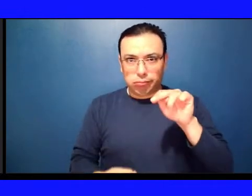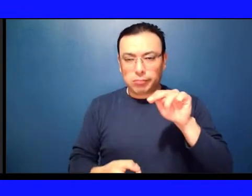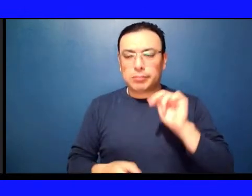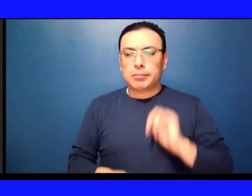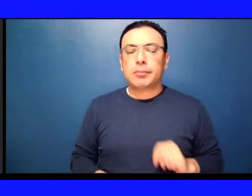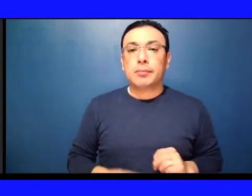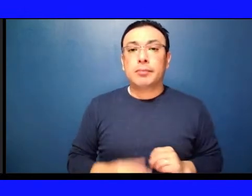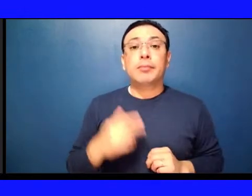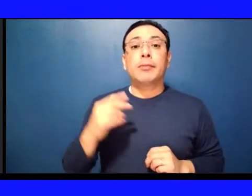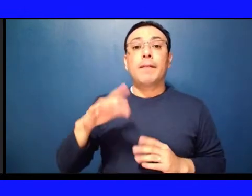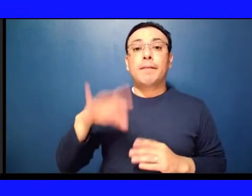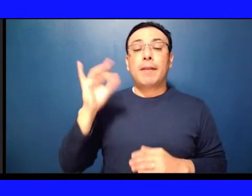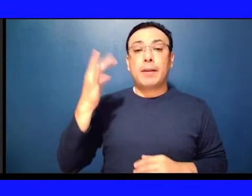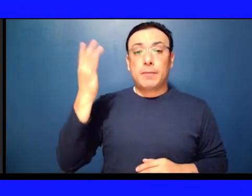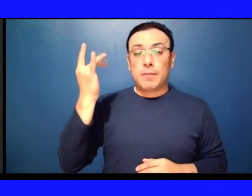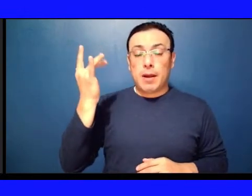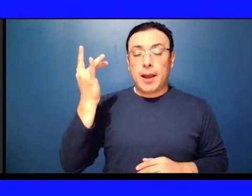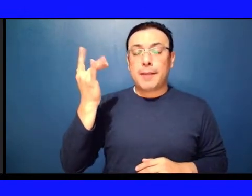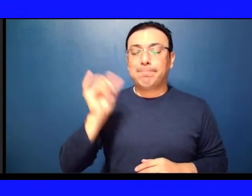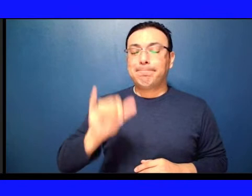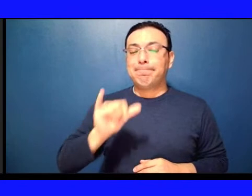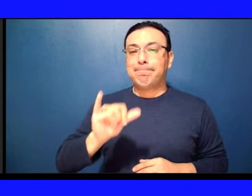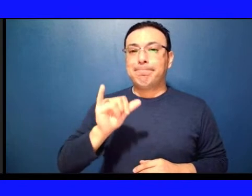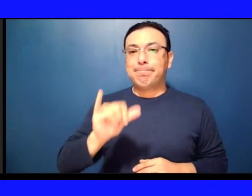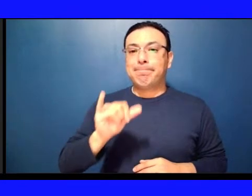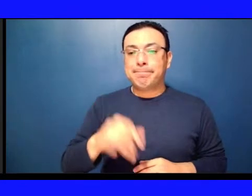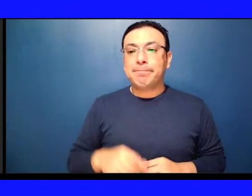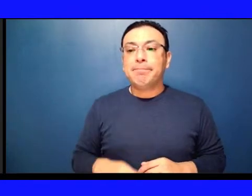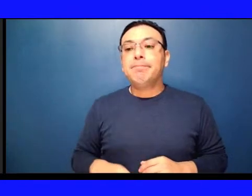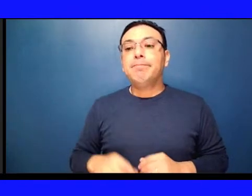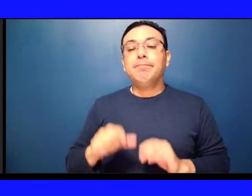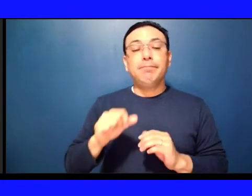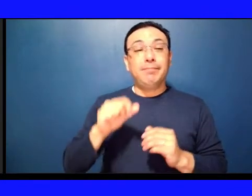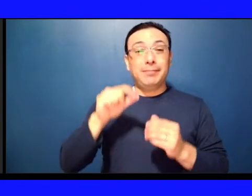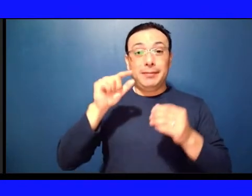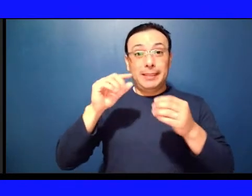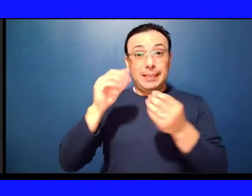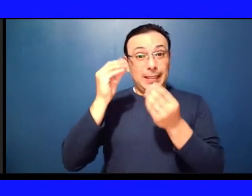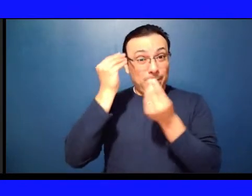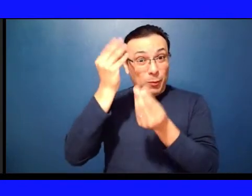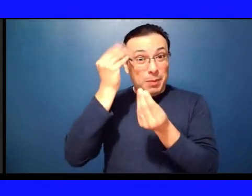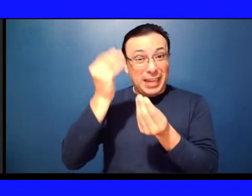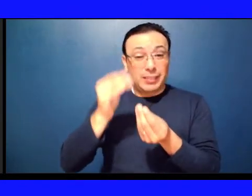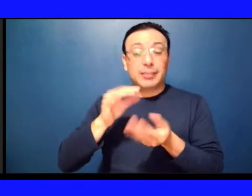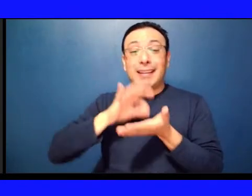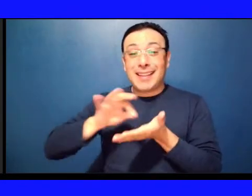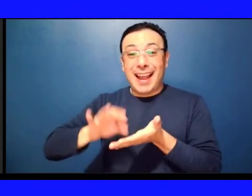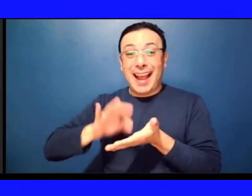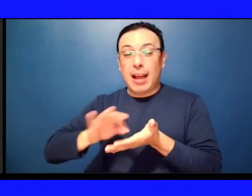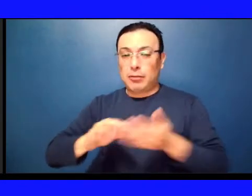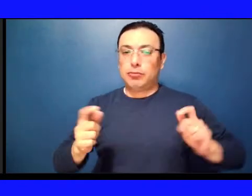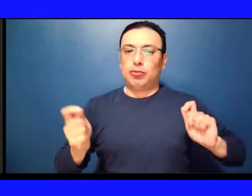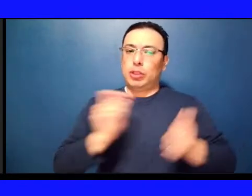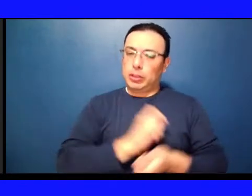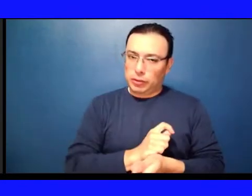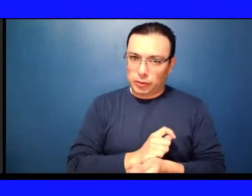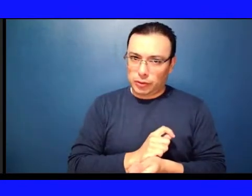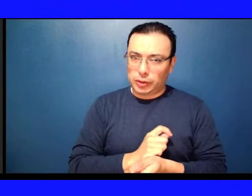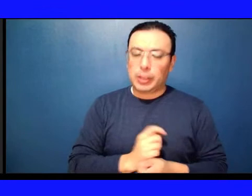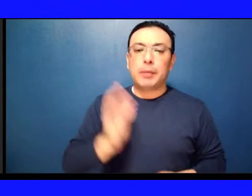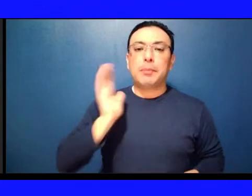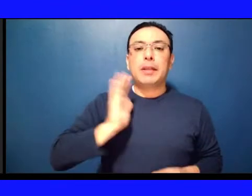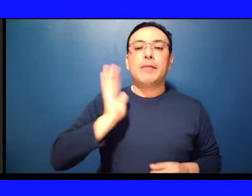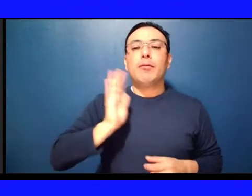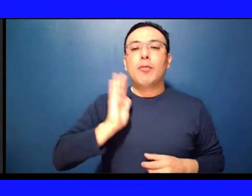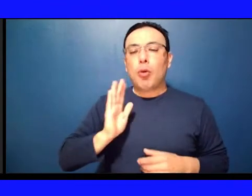hiccups and difficulty getting staff to document the follow-up, how Epic is capturing it. And so I would put a